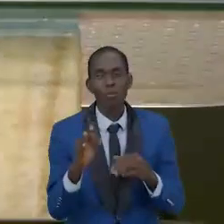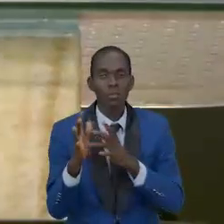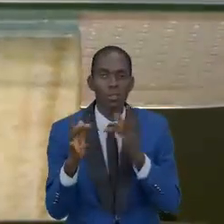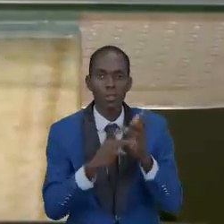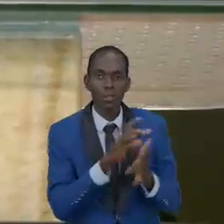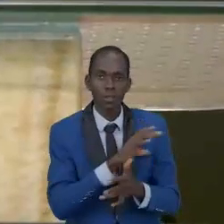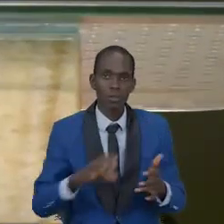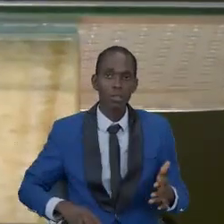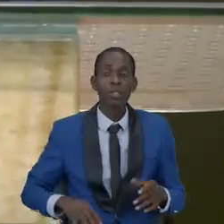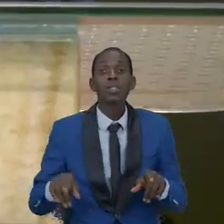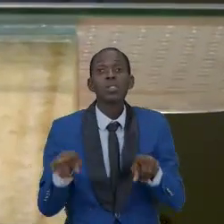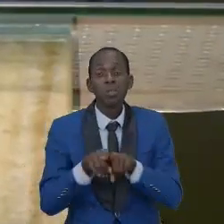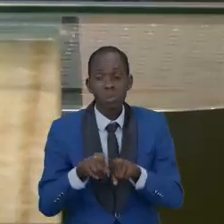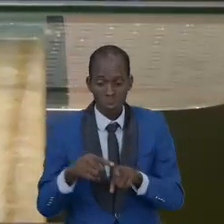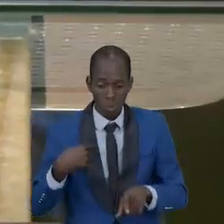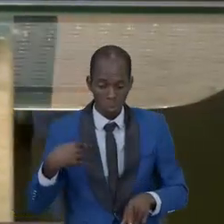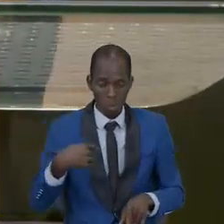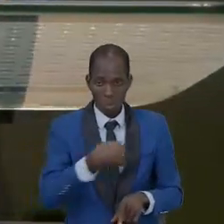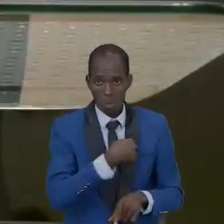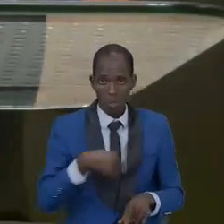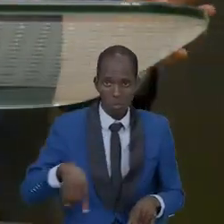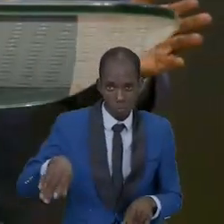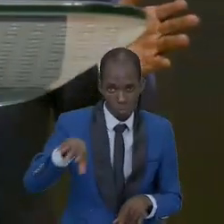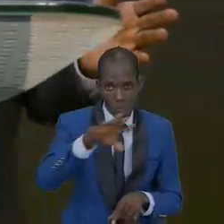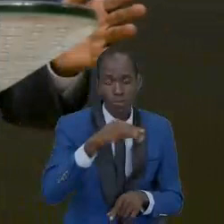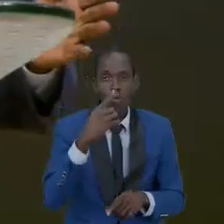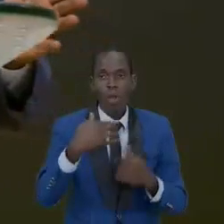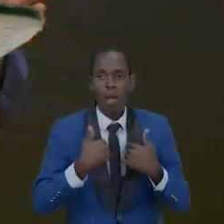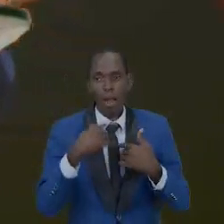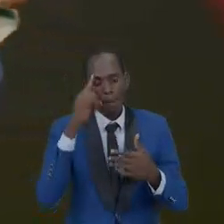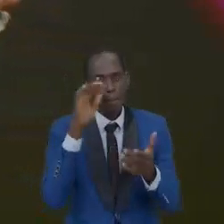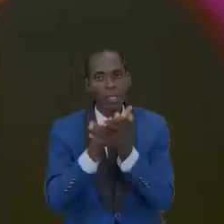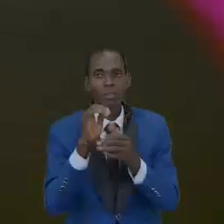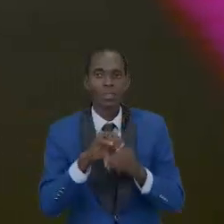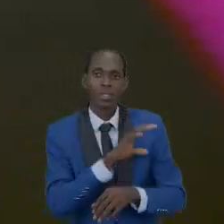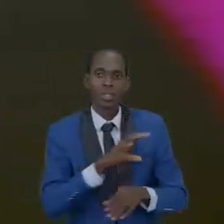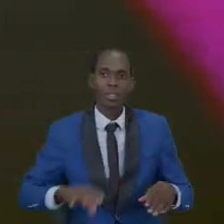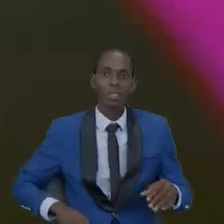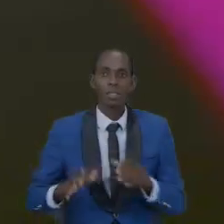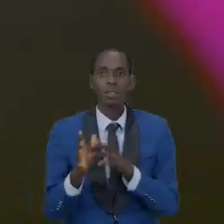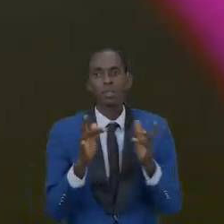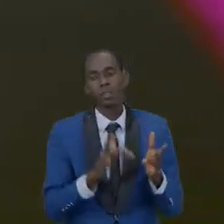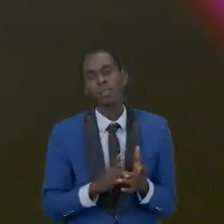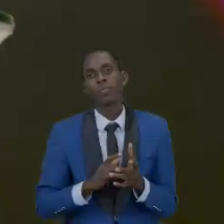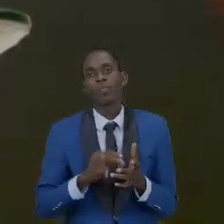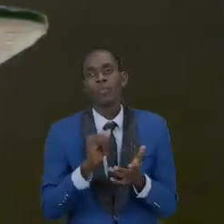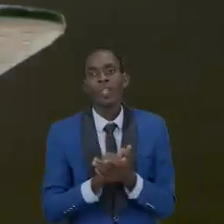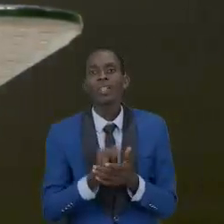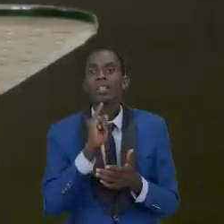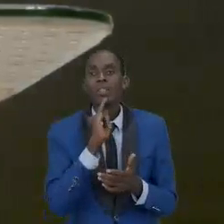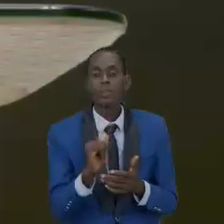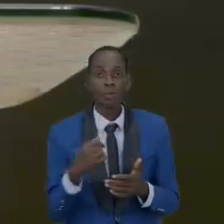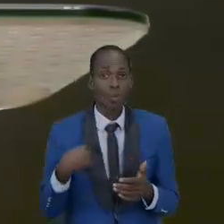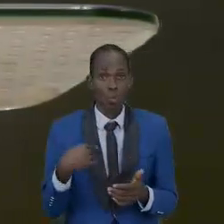Christ. Even we have believed in Jesus Christ. That's the real godliness there. And that